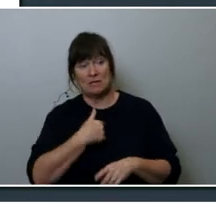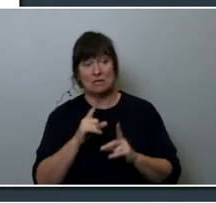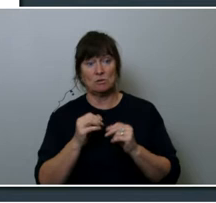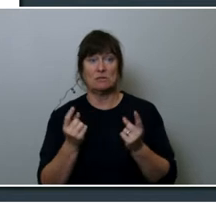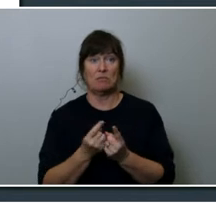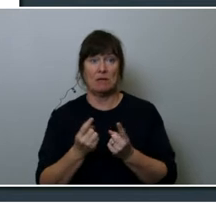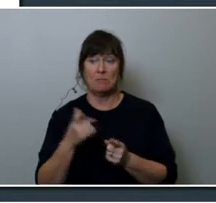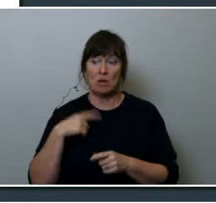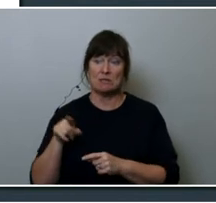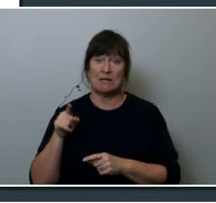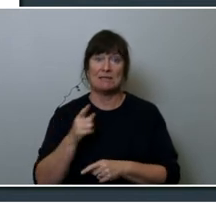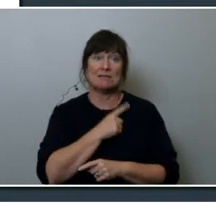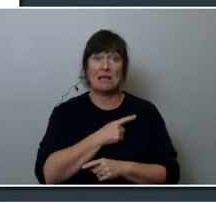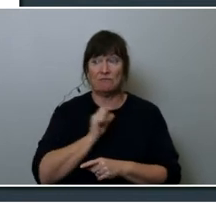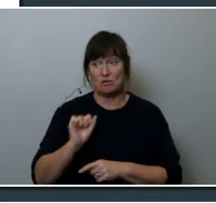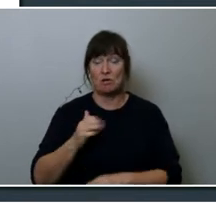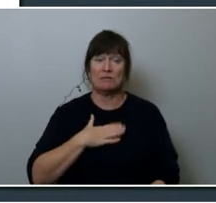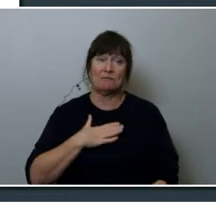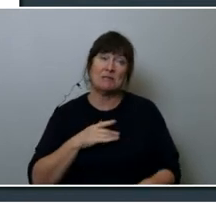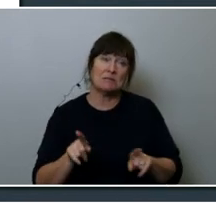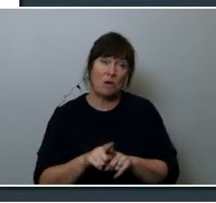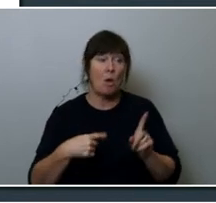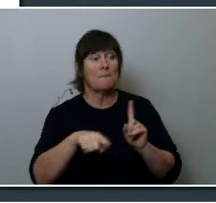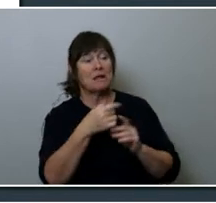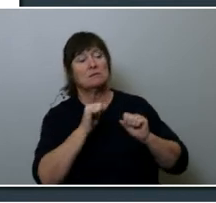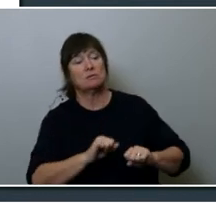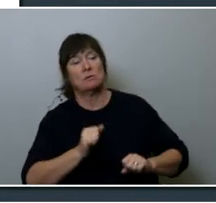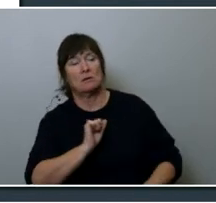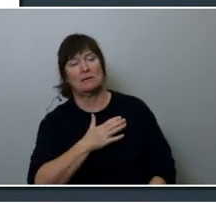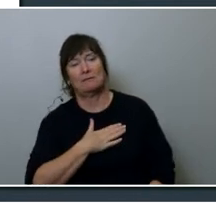done about it, because he is scared for his own safety and the student's safety.